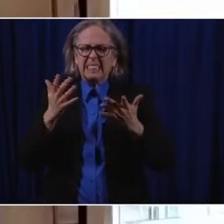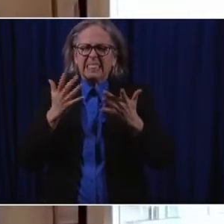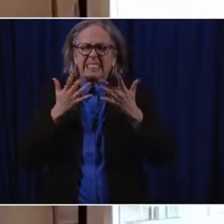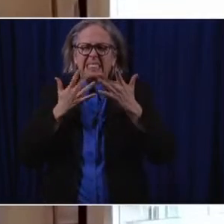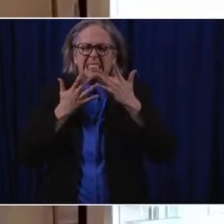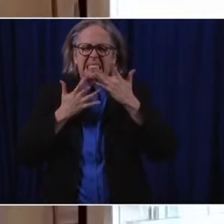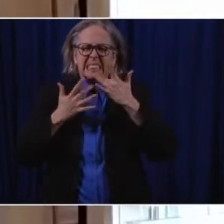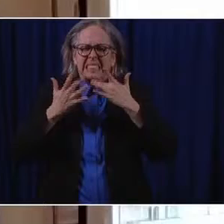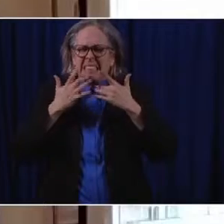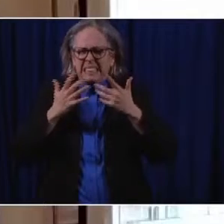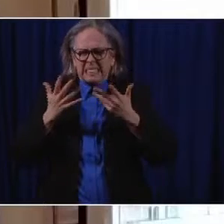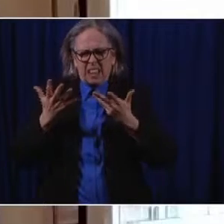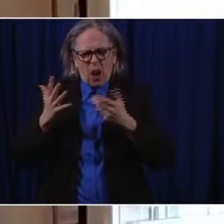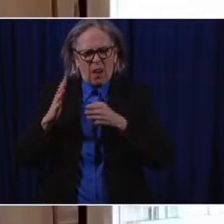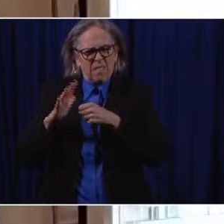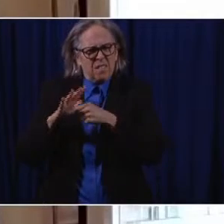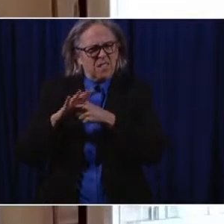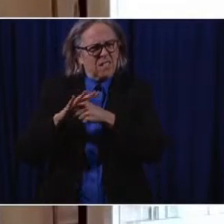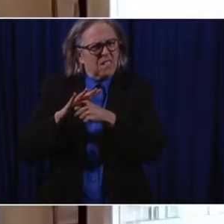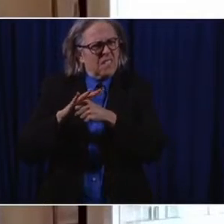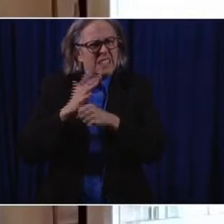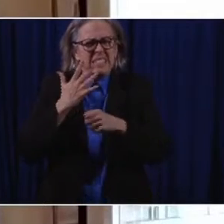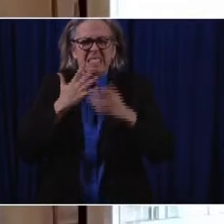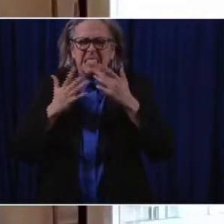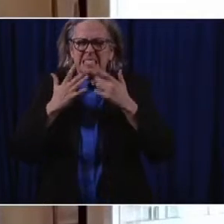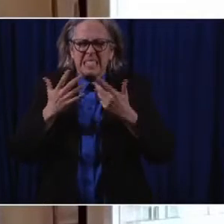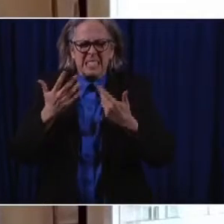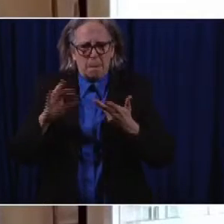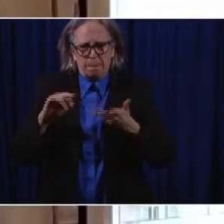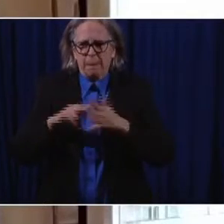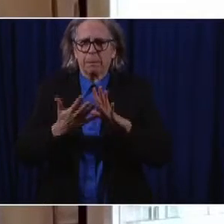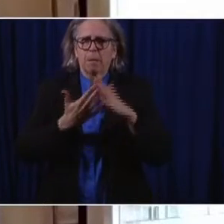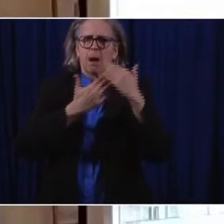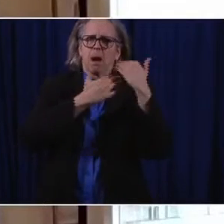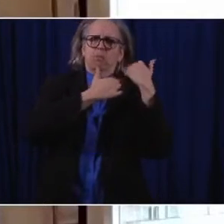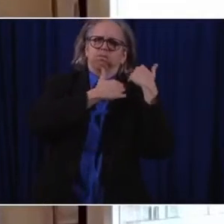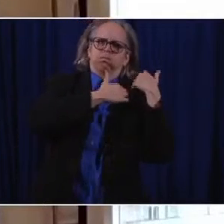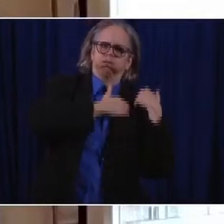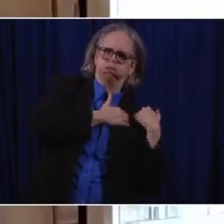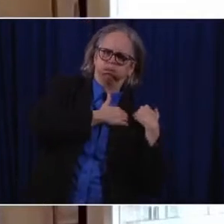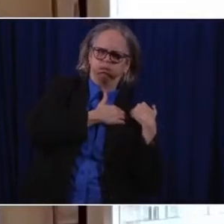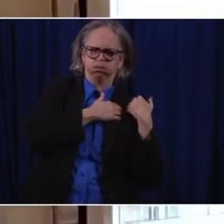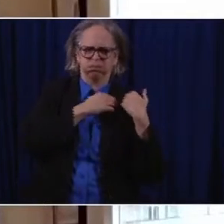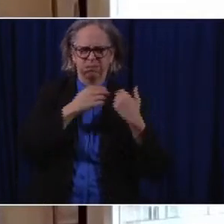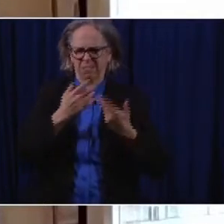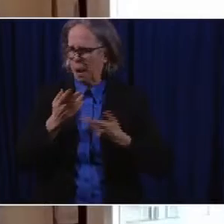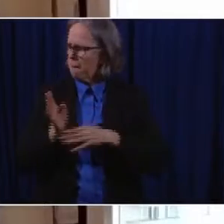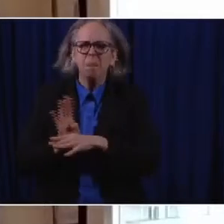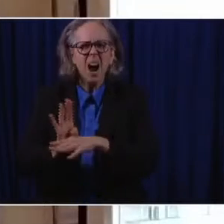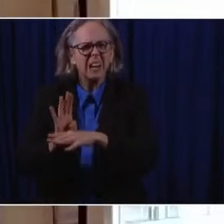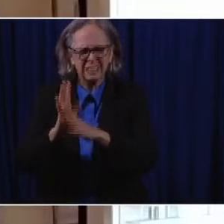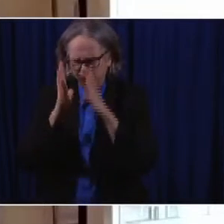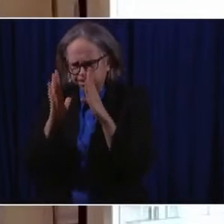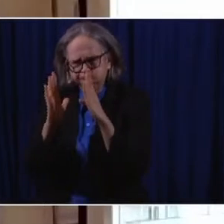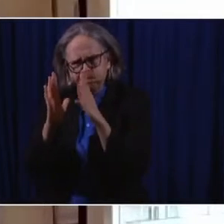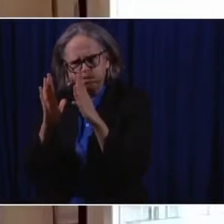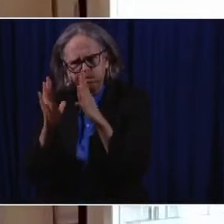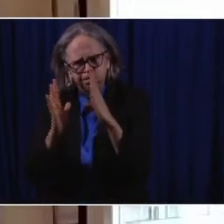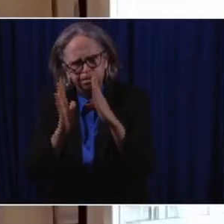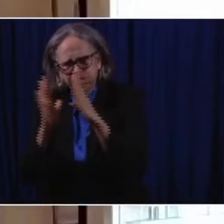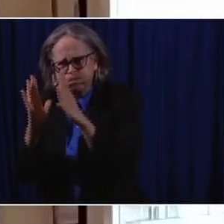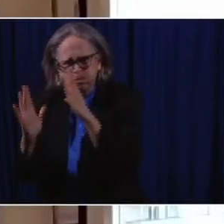are our ICUs very busy, they're very busy with critical volumes of